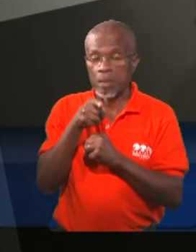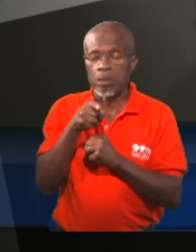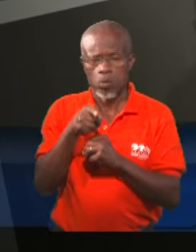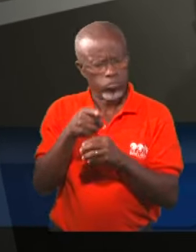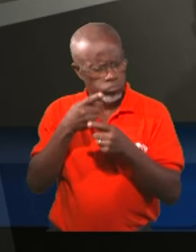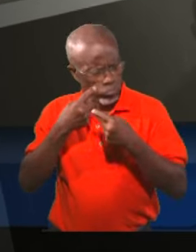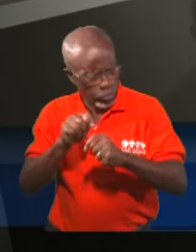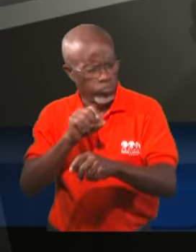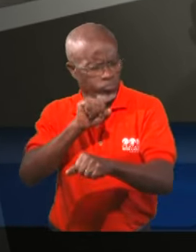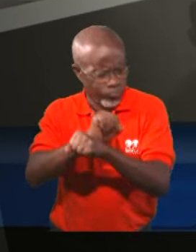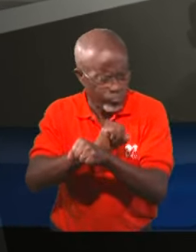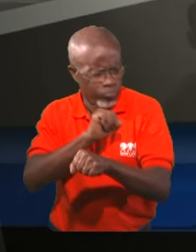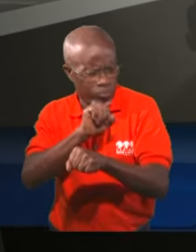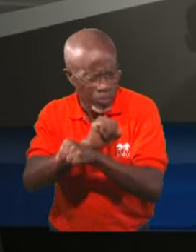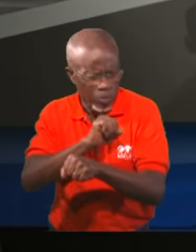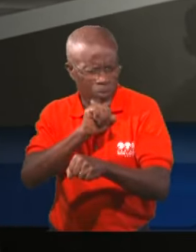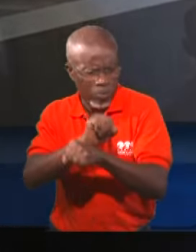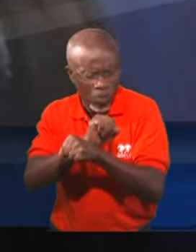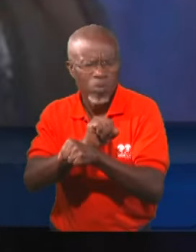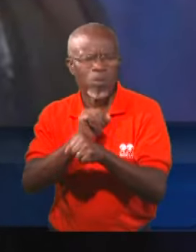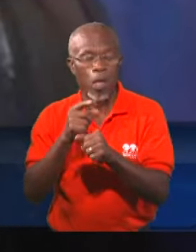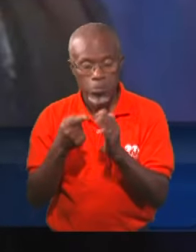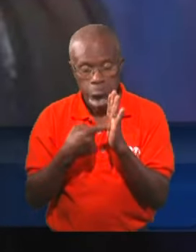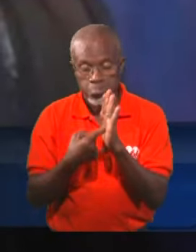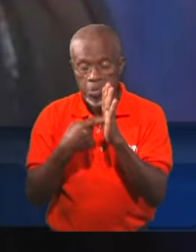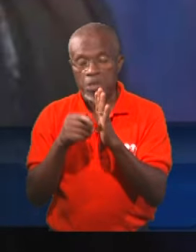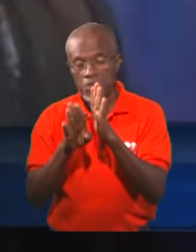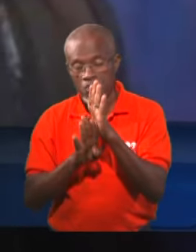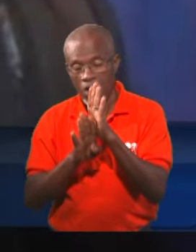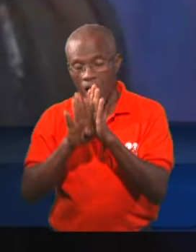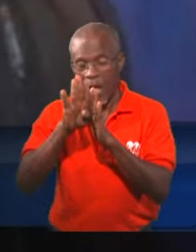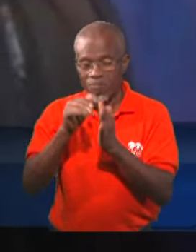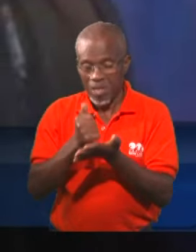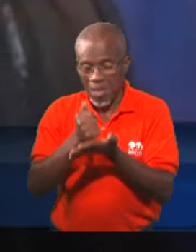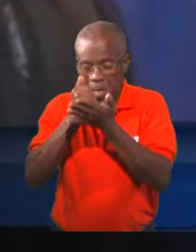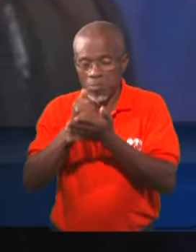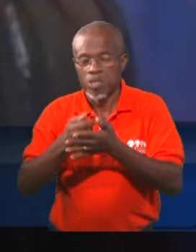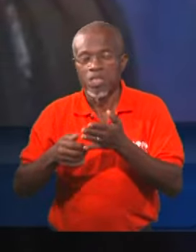efforts and notable achievements have created a lasting impact on the cultural fraternity.